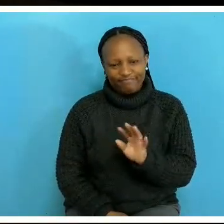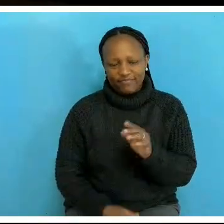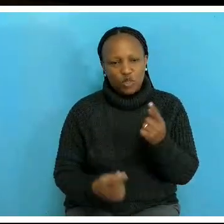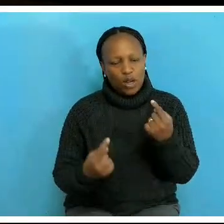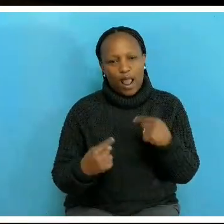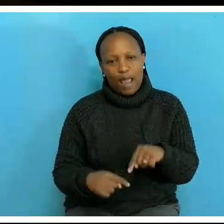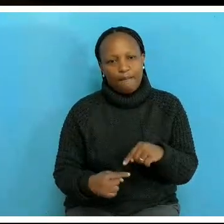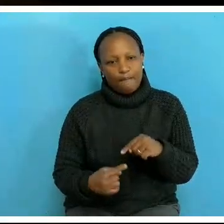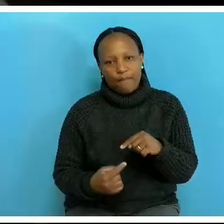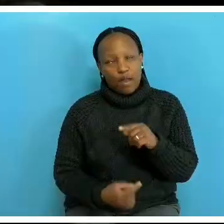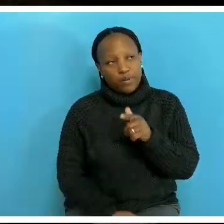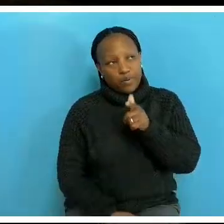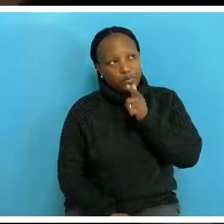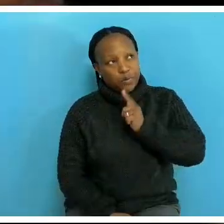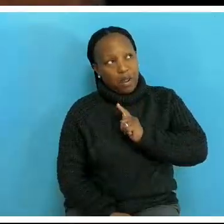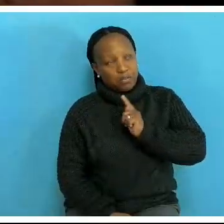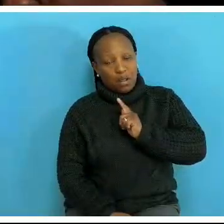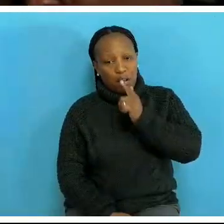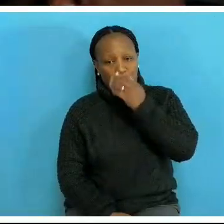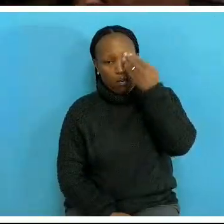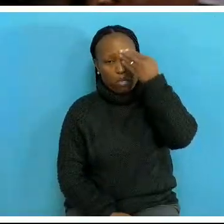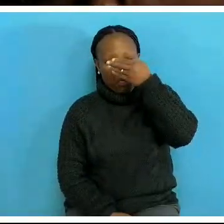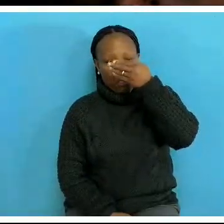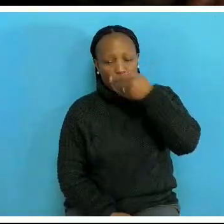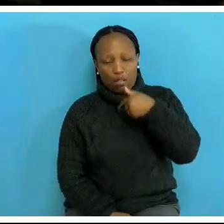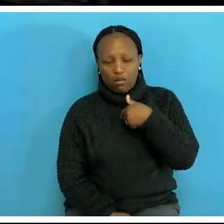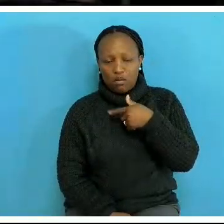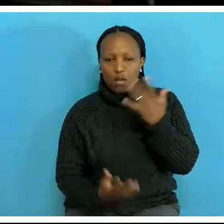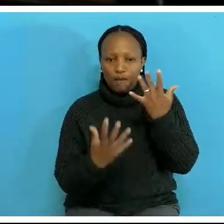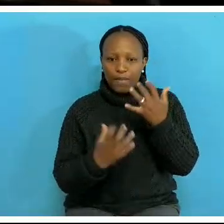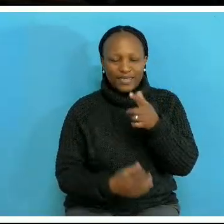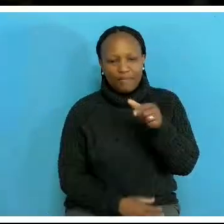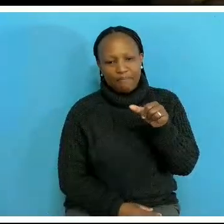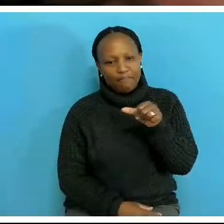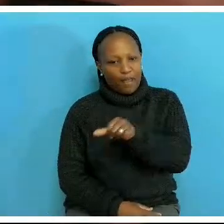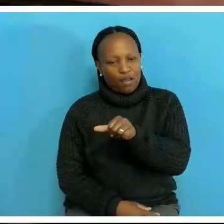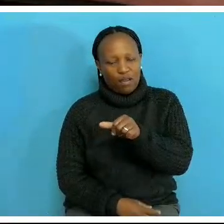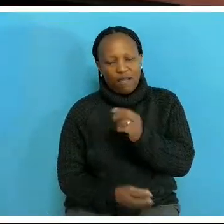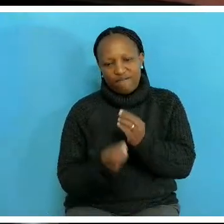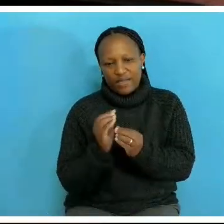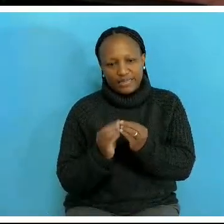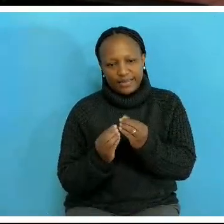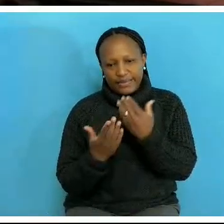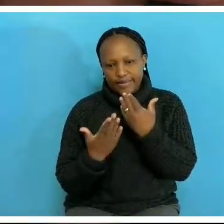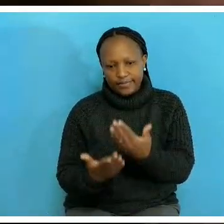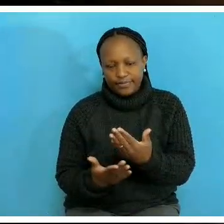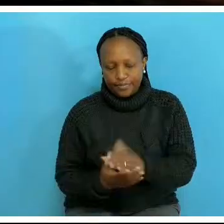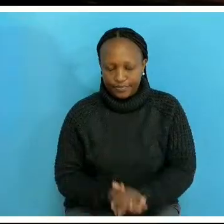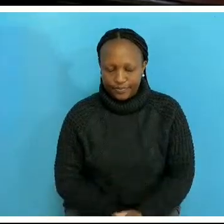fool us. Don't come and fool us. Take your budget back and re-look at it. Thank you.